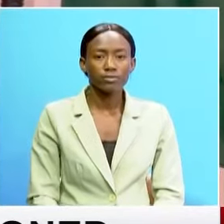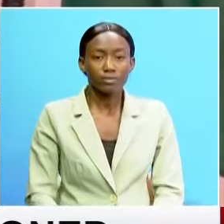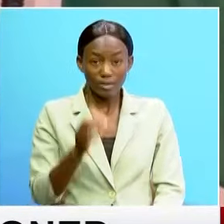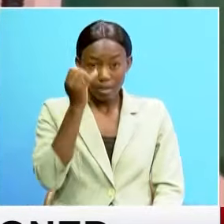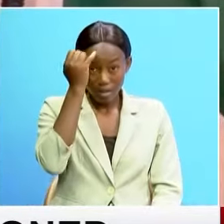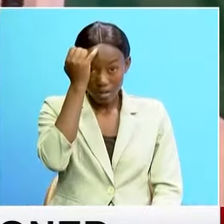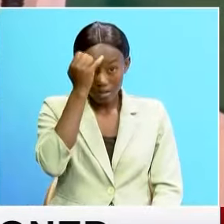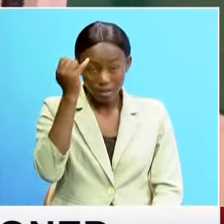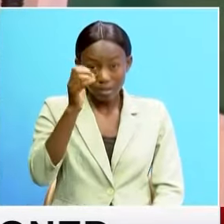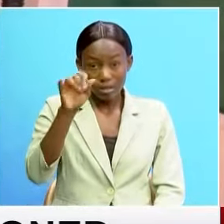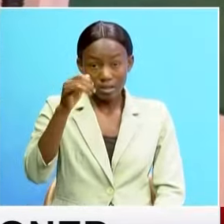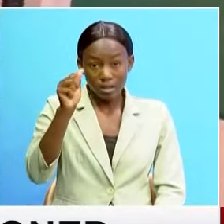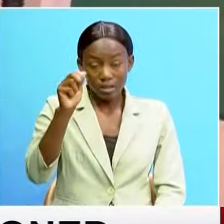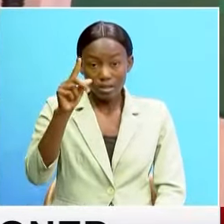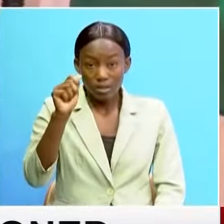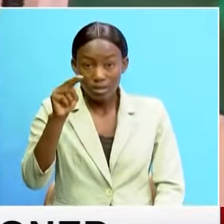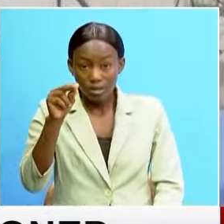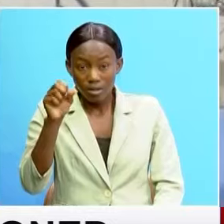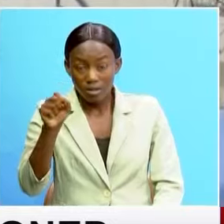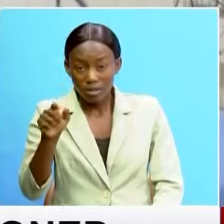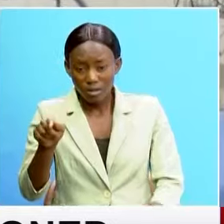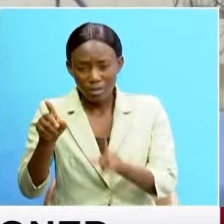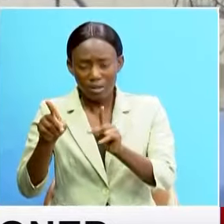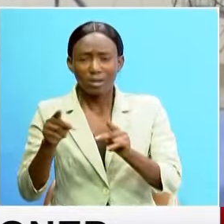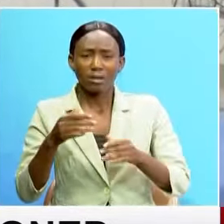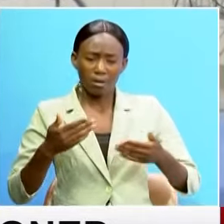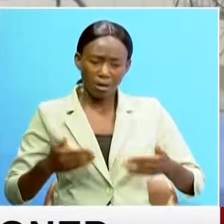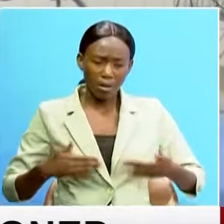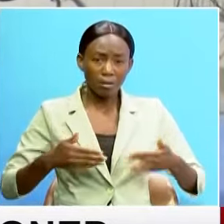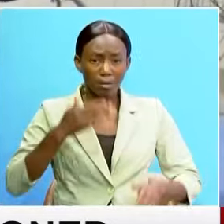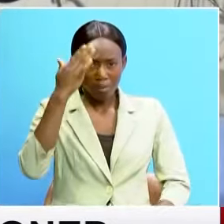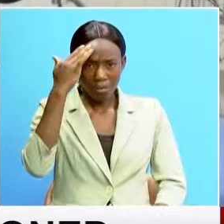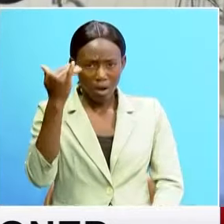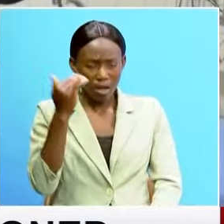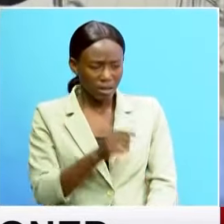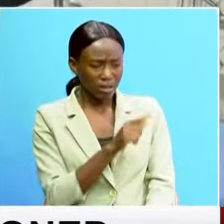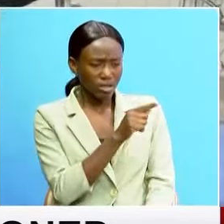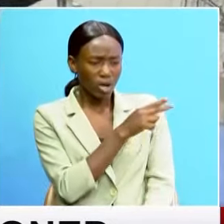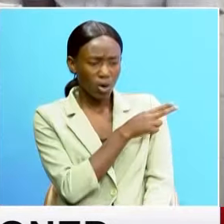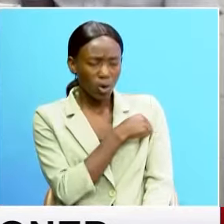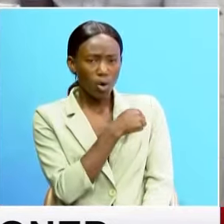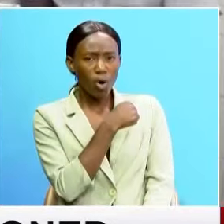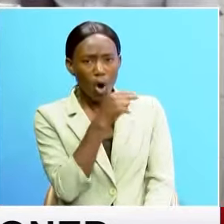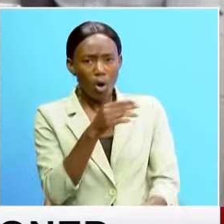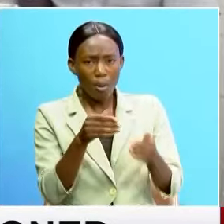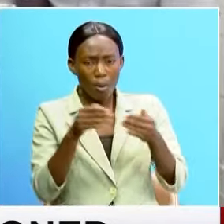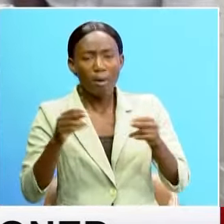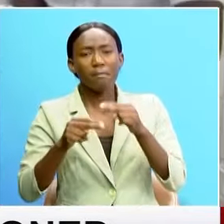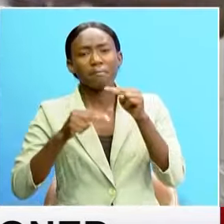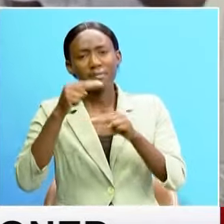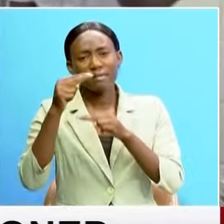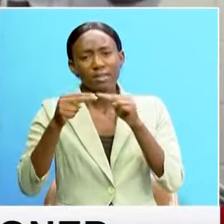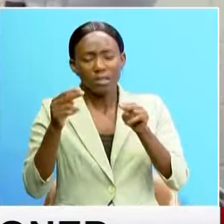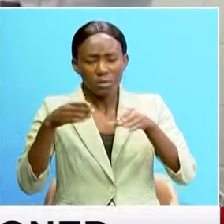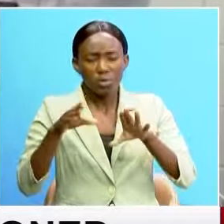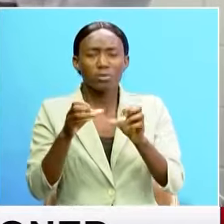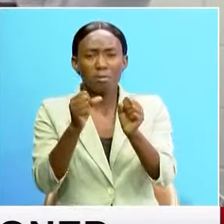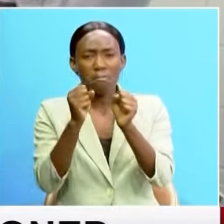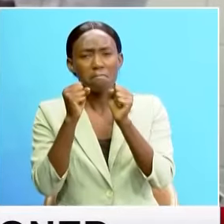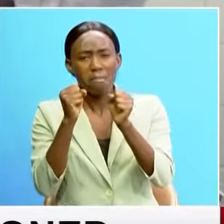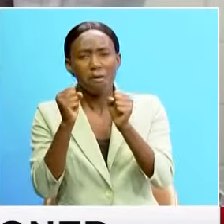happy that the commissioning of the hospital will continue to strengthen the warm